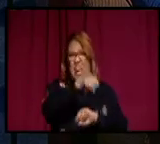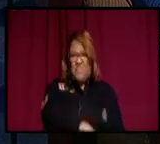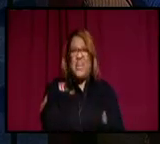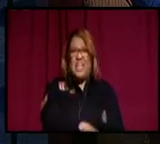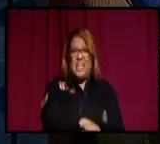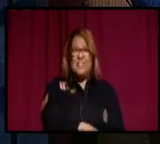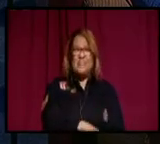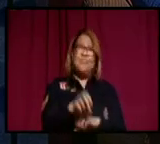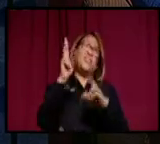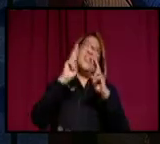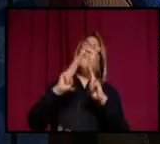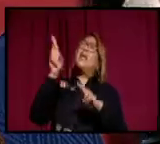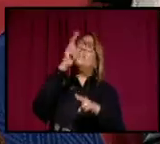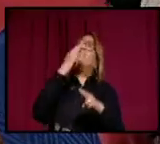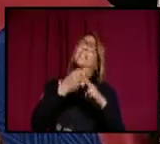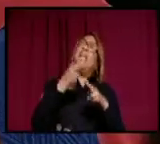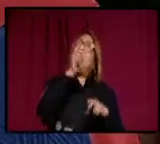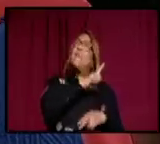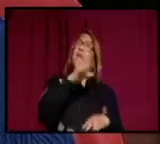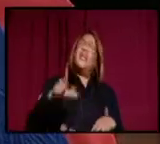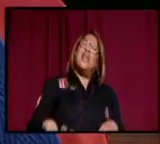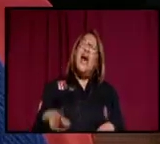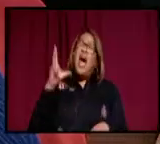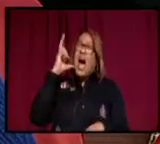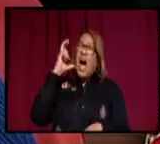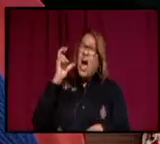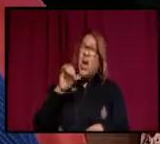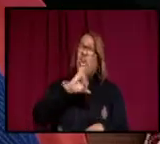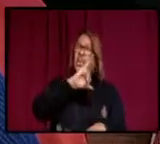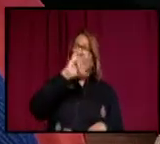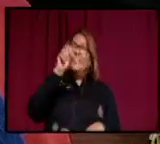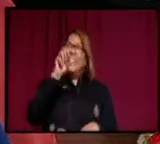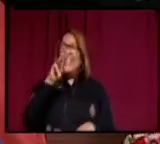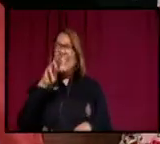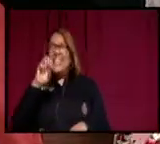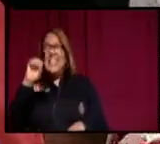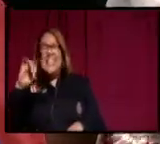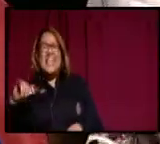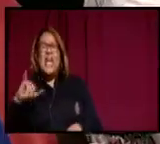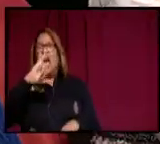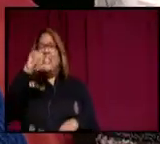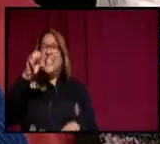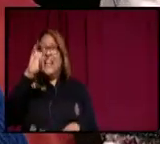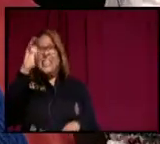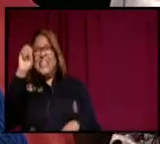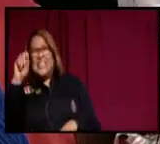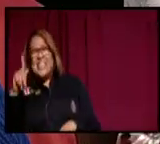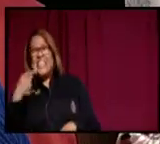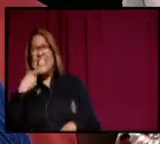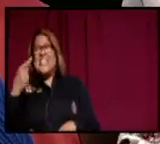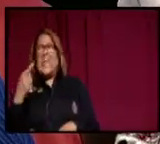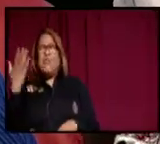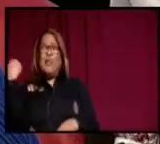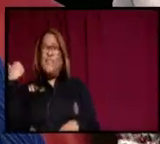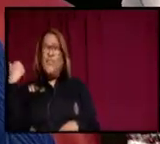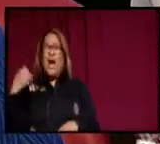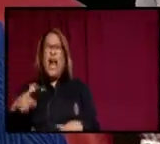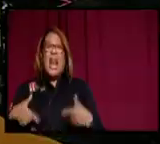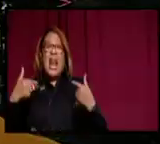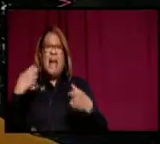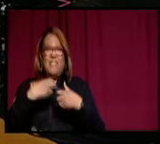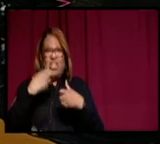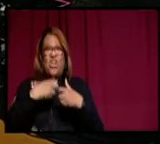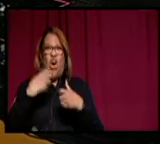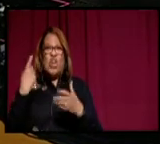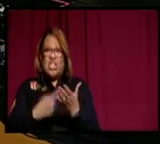the name of the Lord. I heard Jesse Jackson say one time, he said, life gets hard sometimes, but suffering brings about